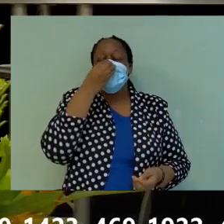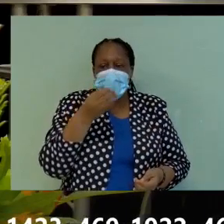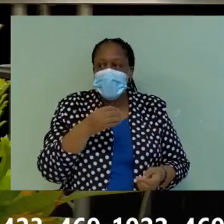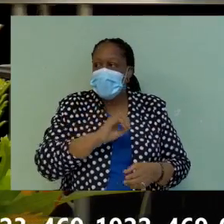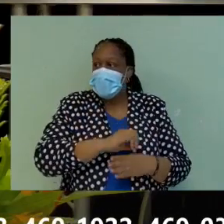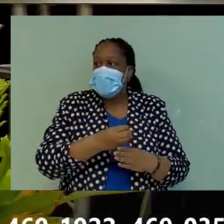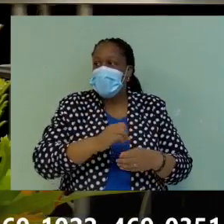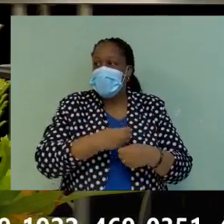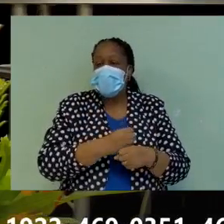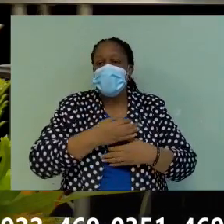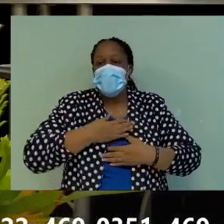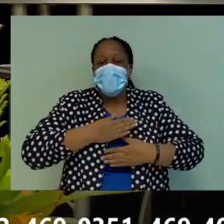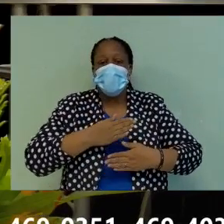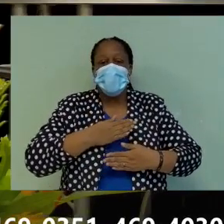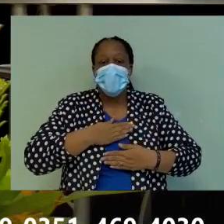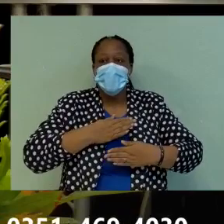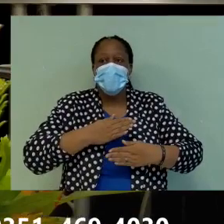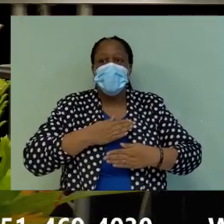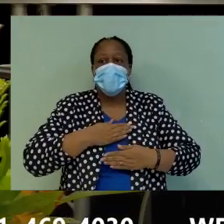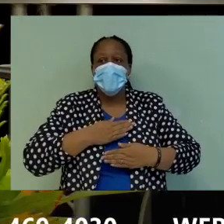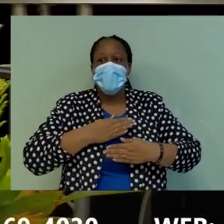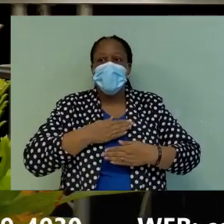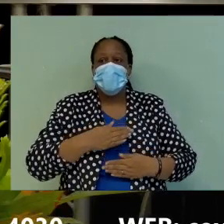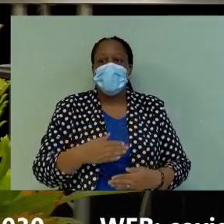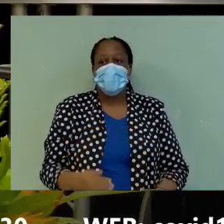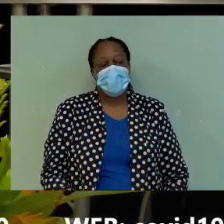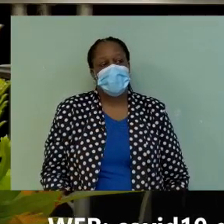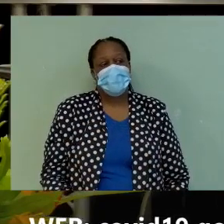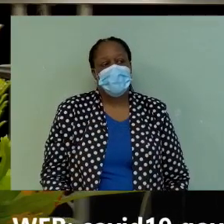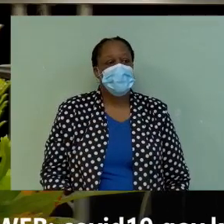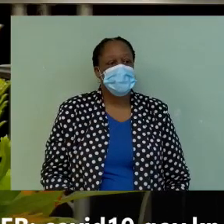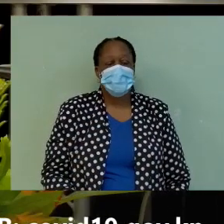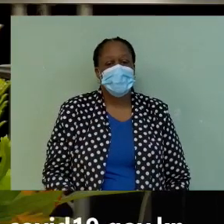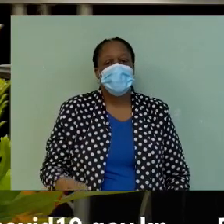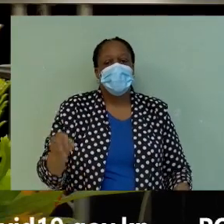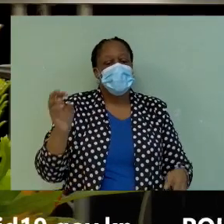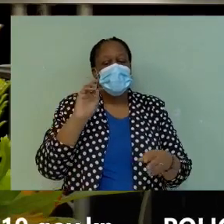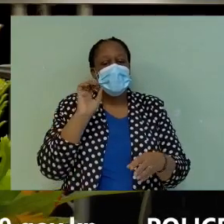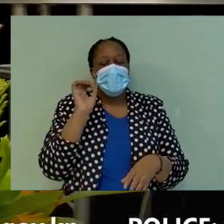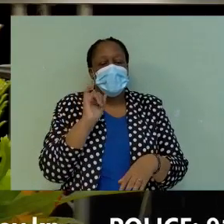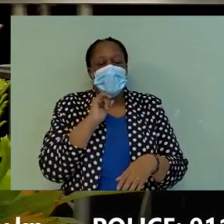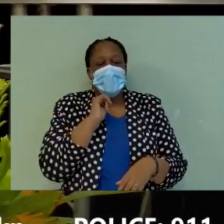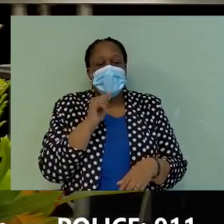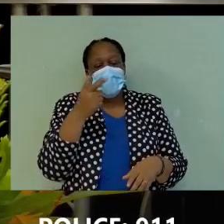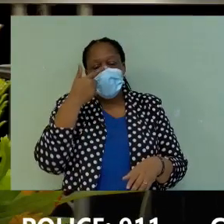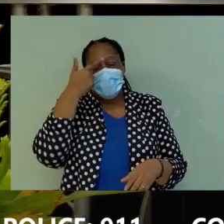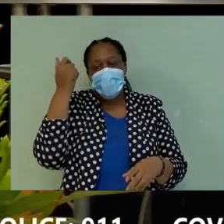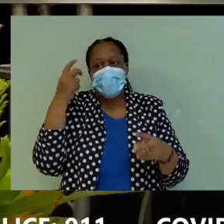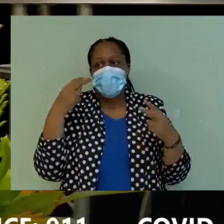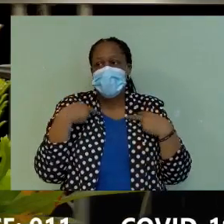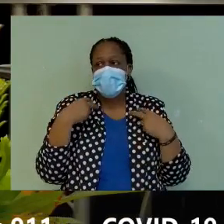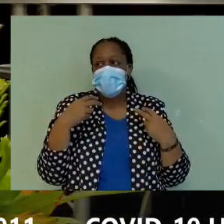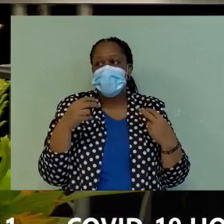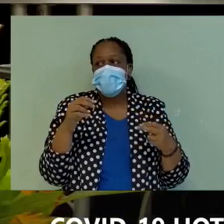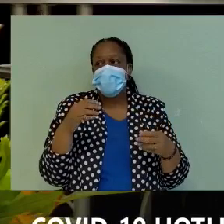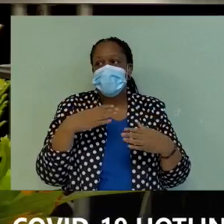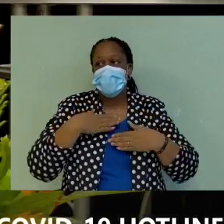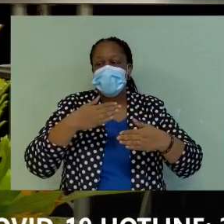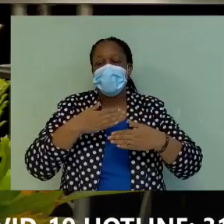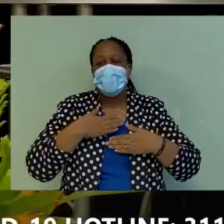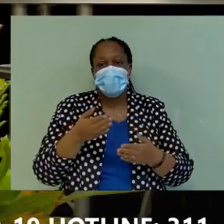And so just by you having a diagnosis of asthma is not an excuse for you not to wear a mask. As a matter of fact, it would protect you